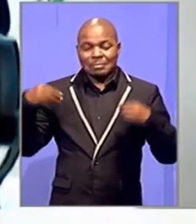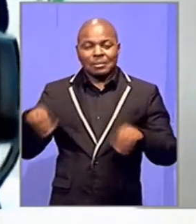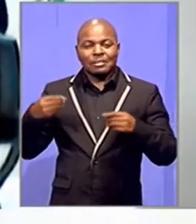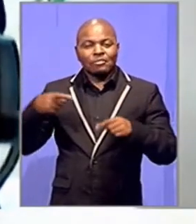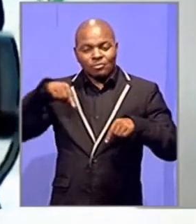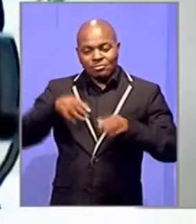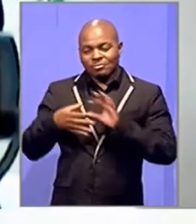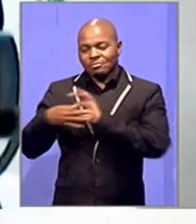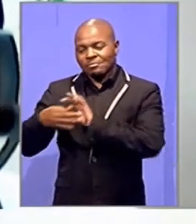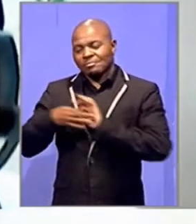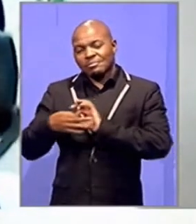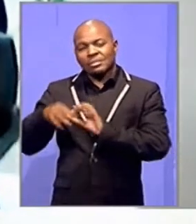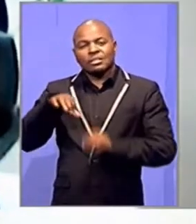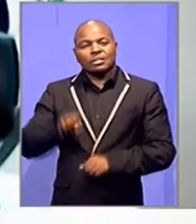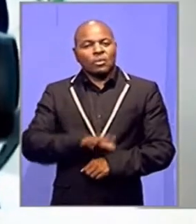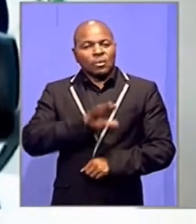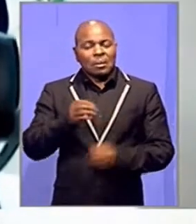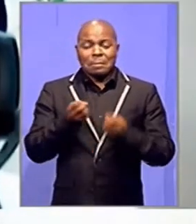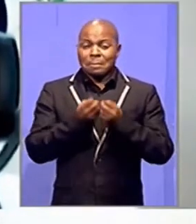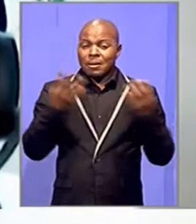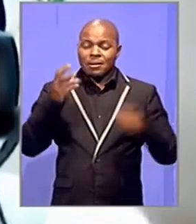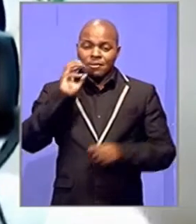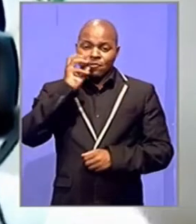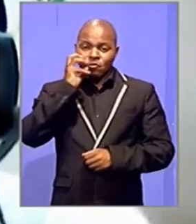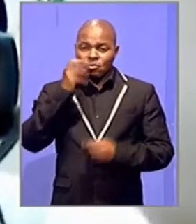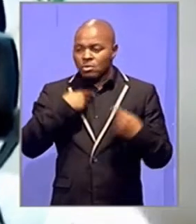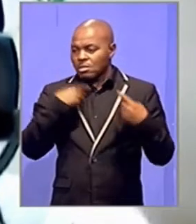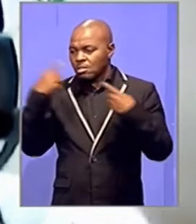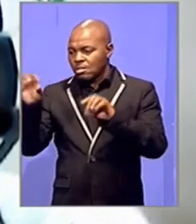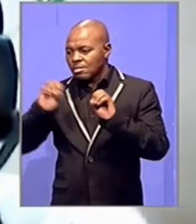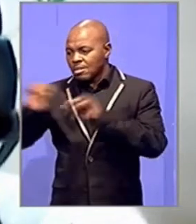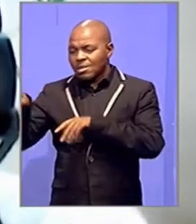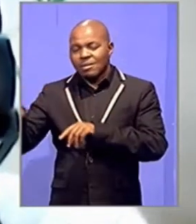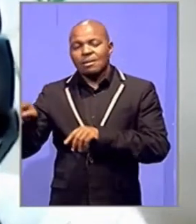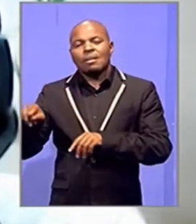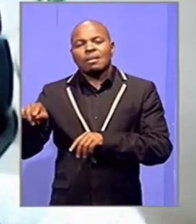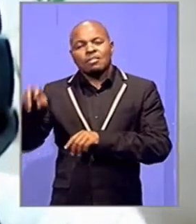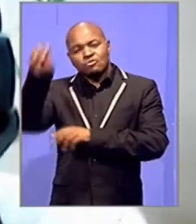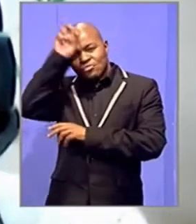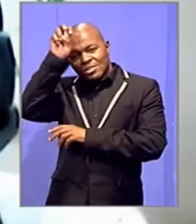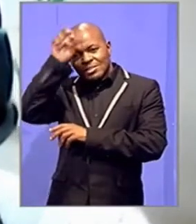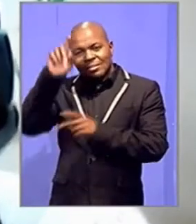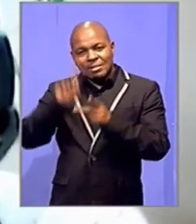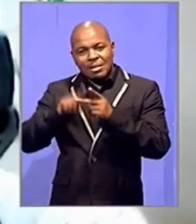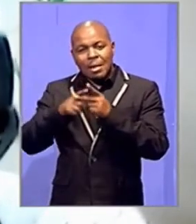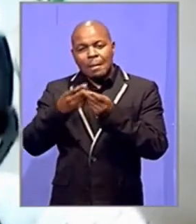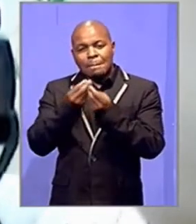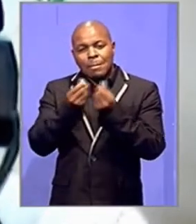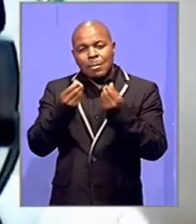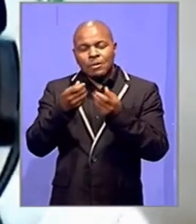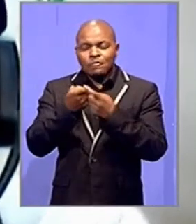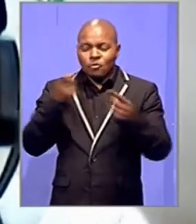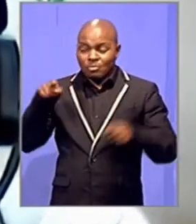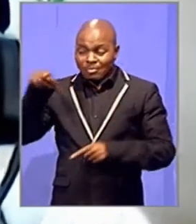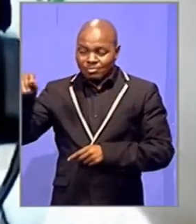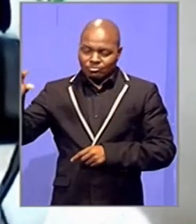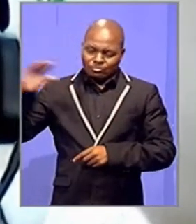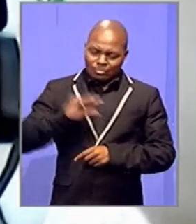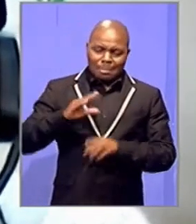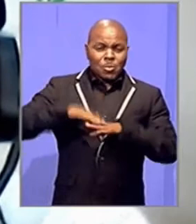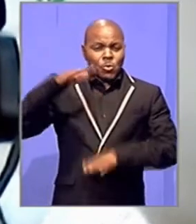in the sense that a lot of our fruit goes to Russia and we receive a lot of our money for our farmers from that market.